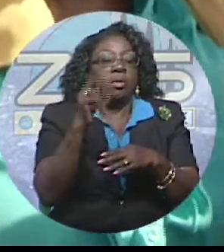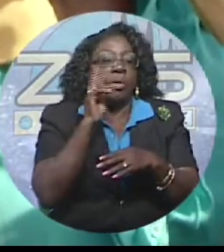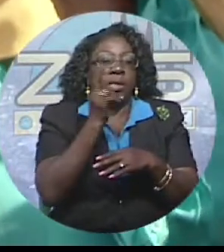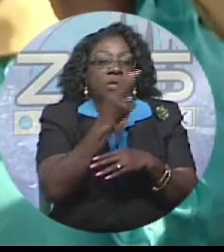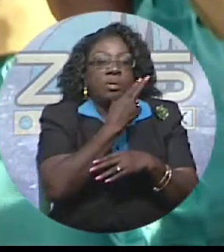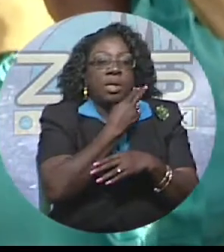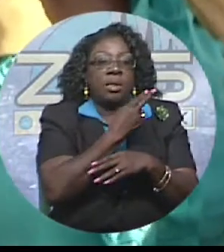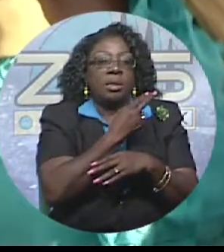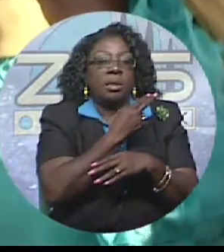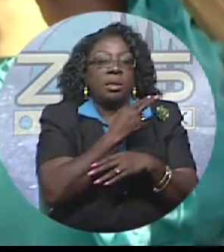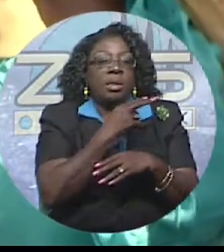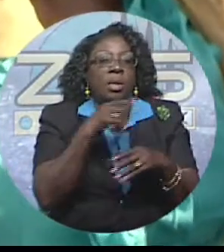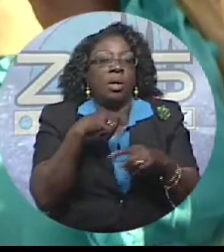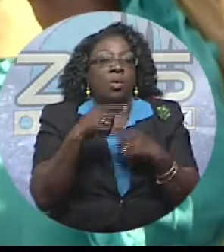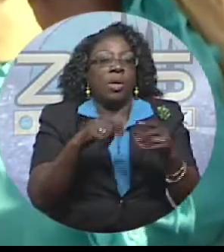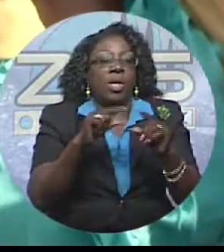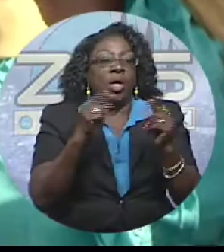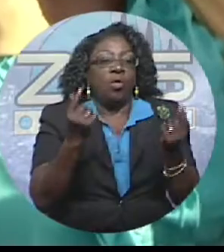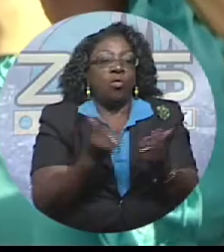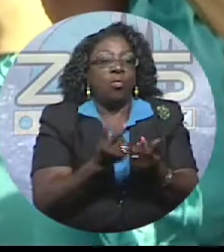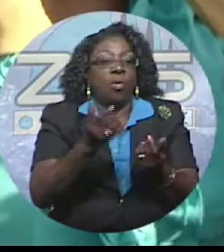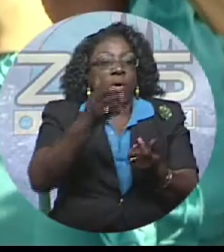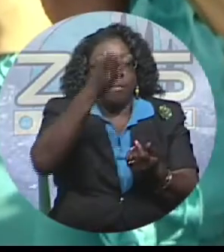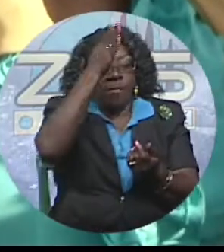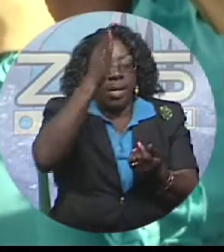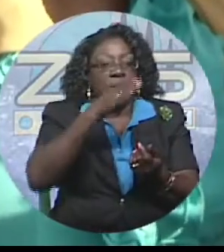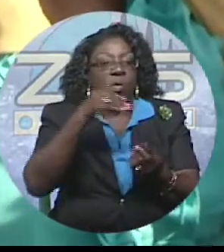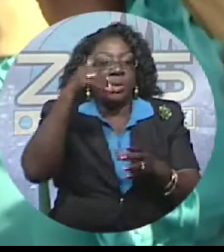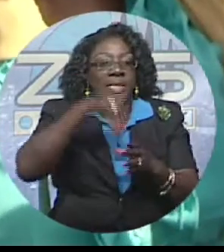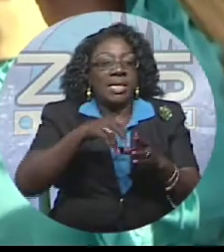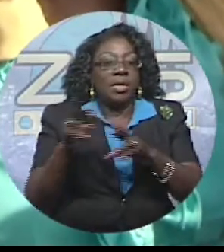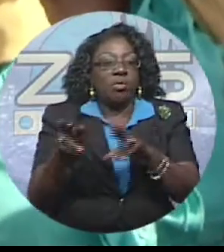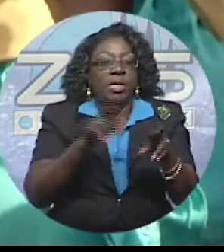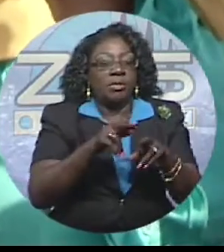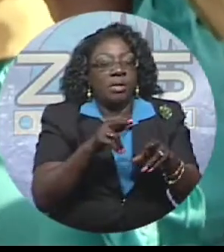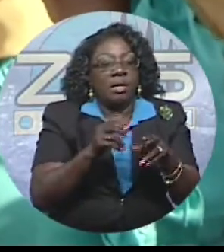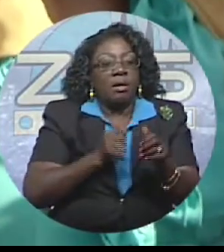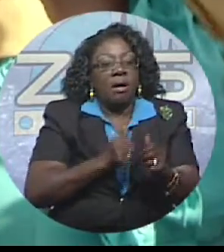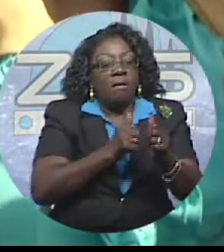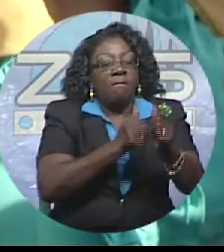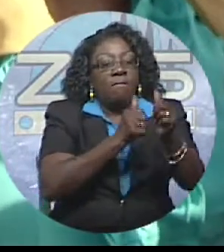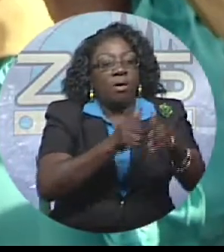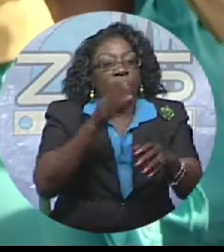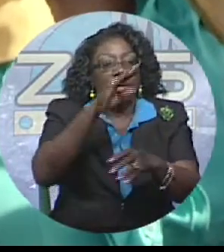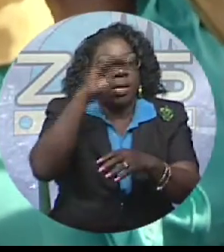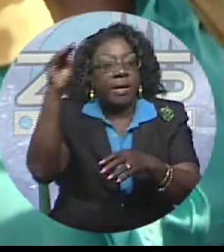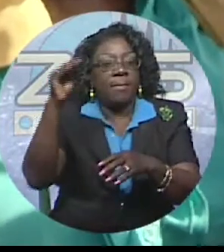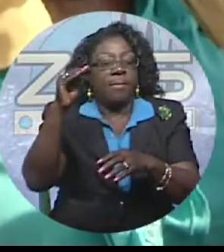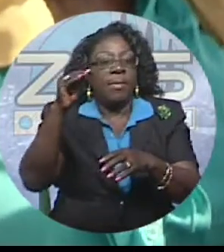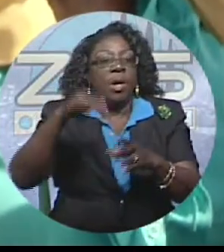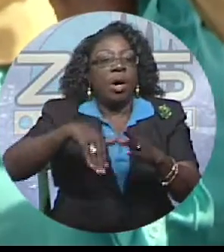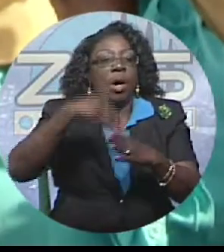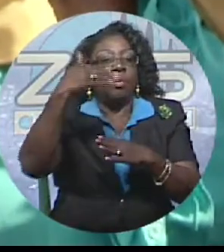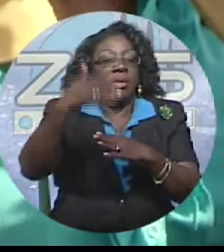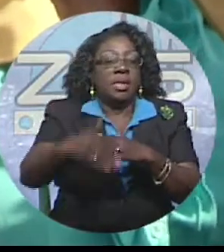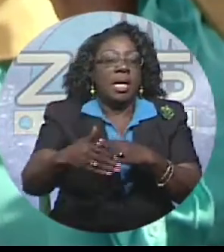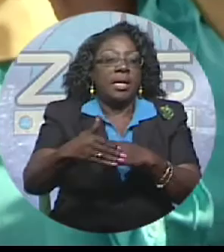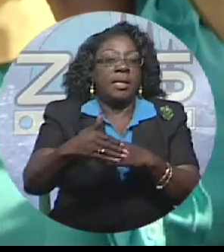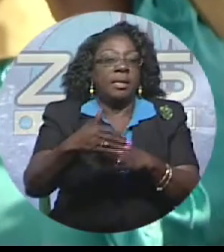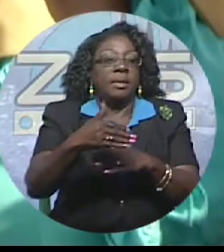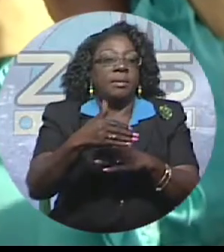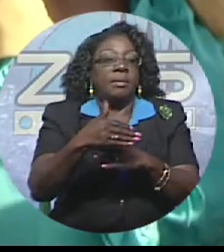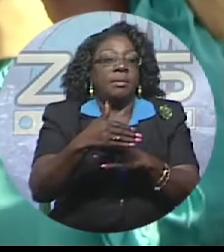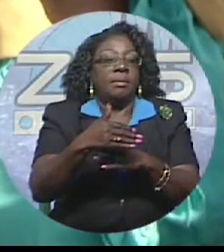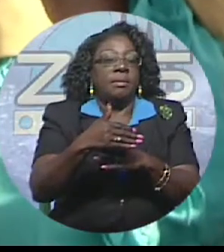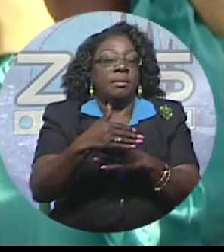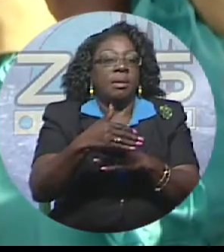restaurant when the group of males that were in the restaurant followed him to the exterior, where we believe